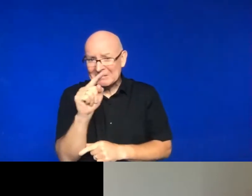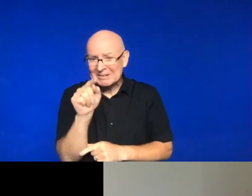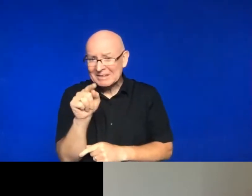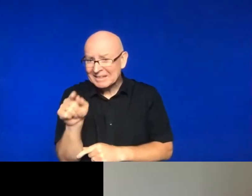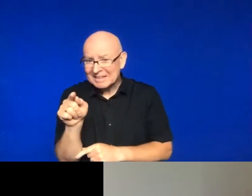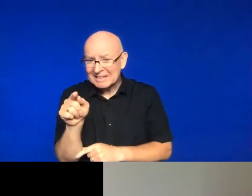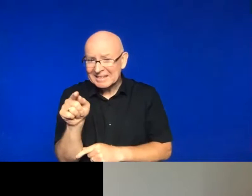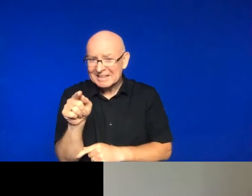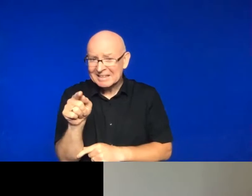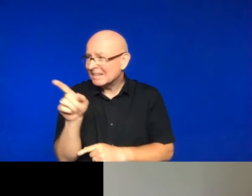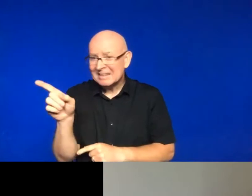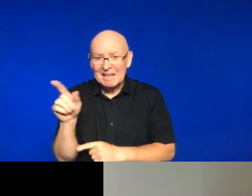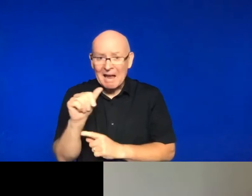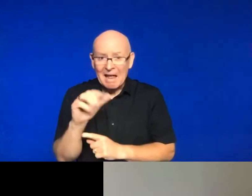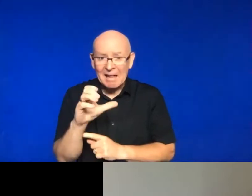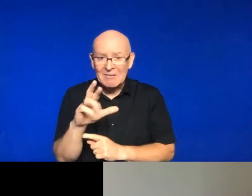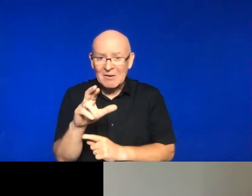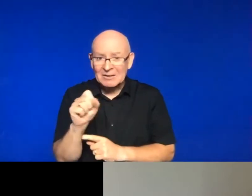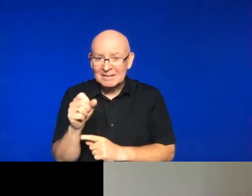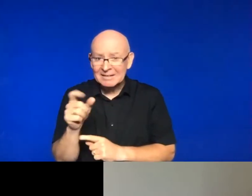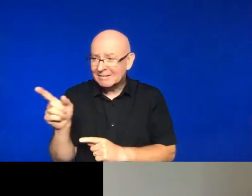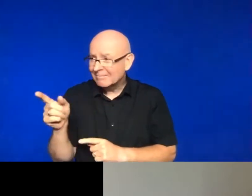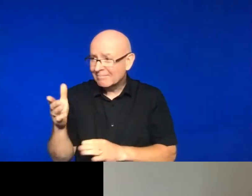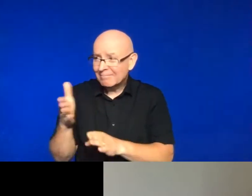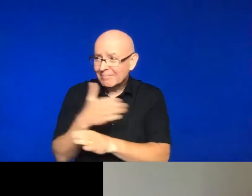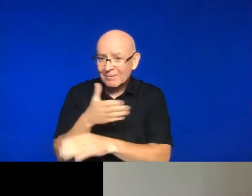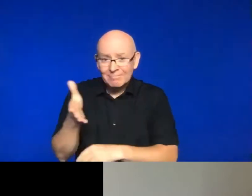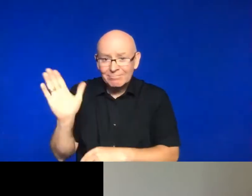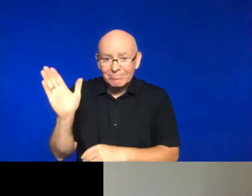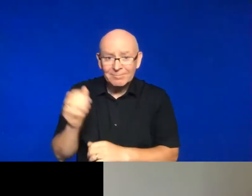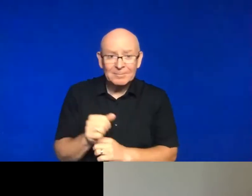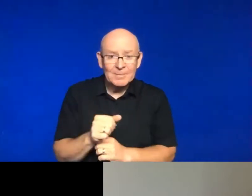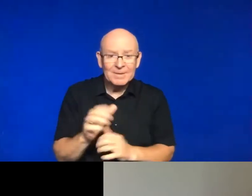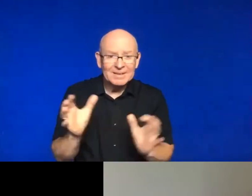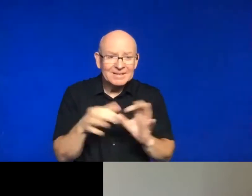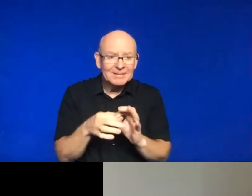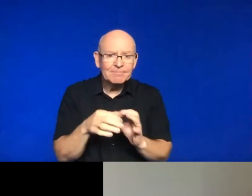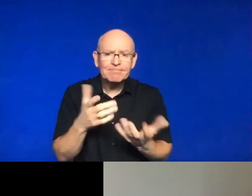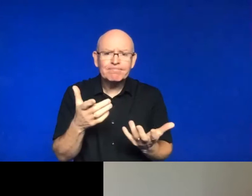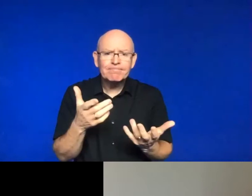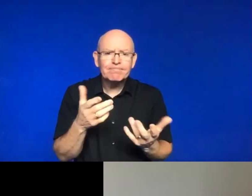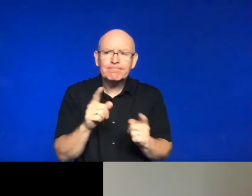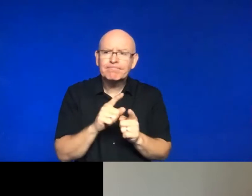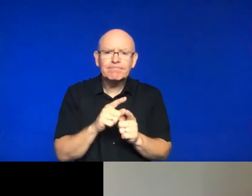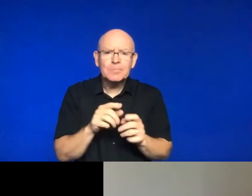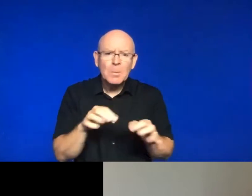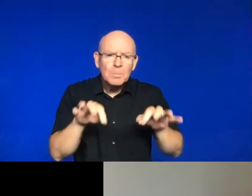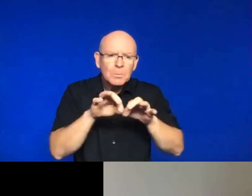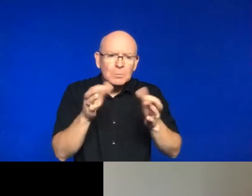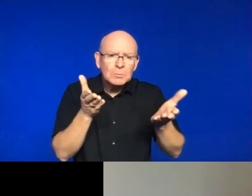disabilities that are women and girls. Also because we know that many of the governments that are represented